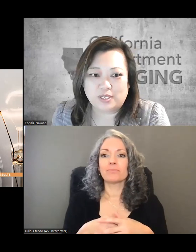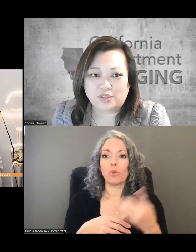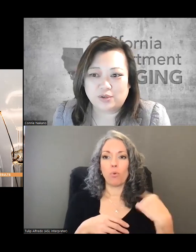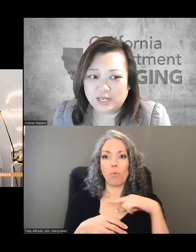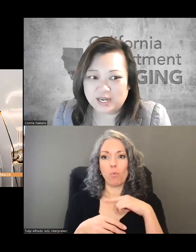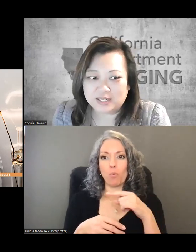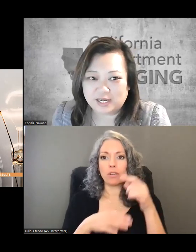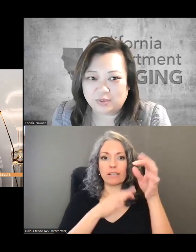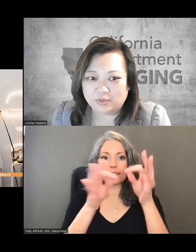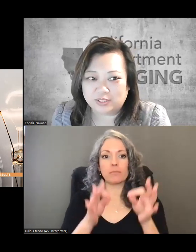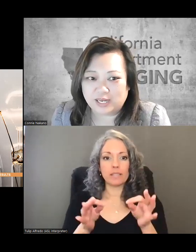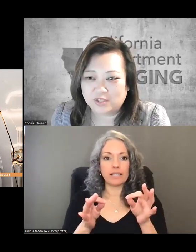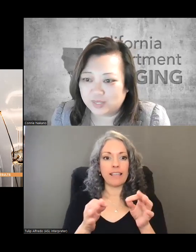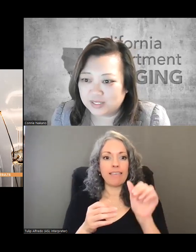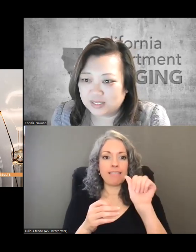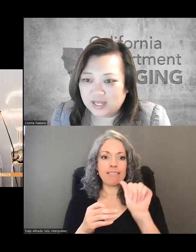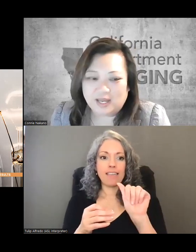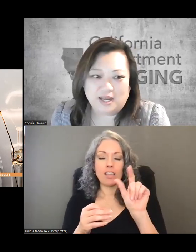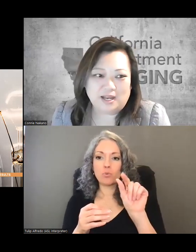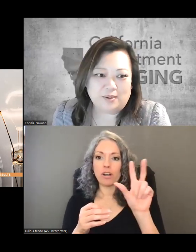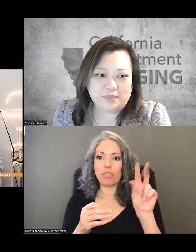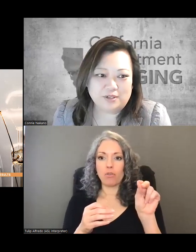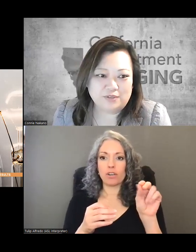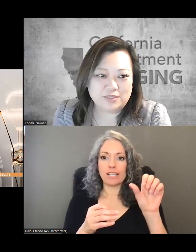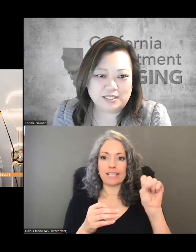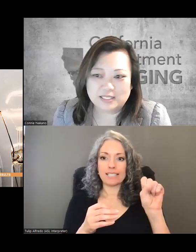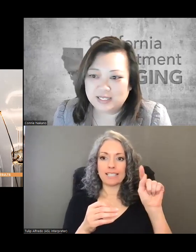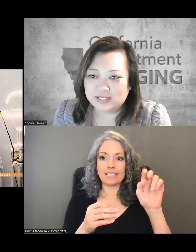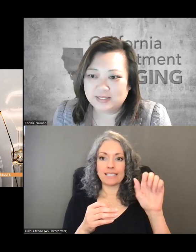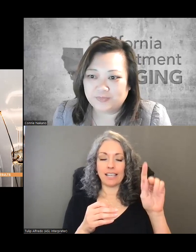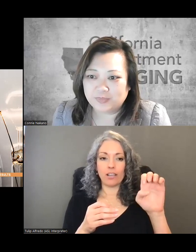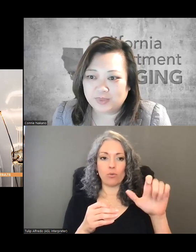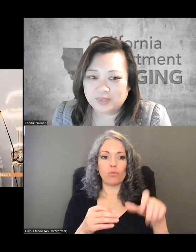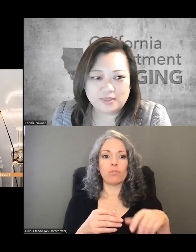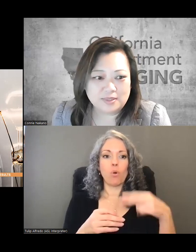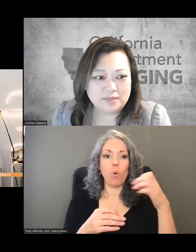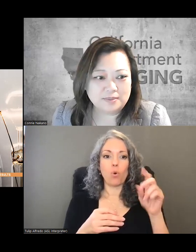CA 2030, stakeholder engagement, interviews and insights.